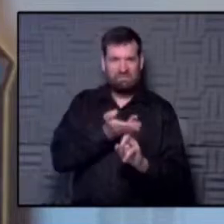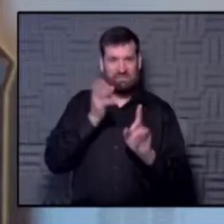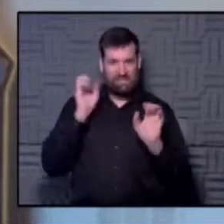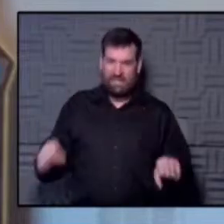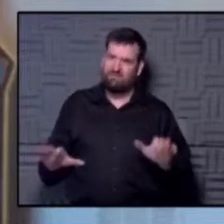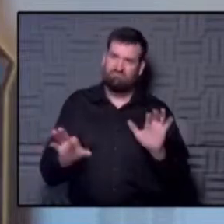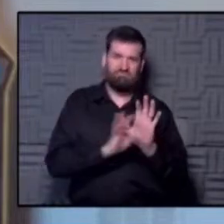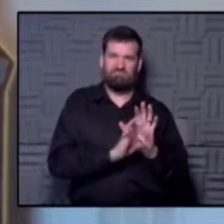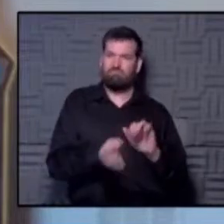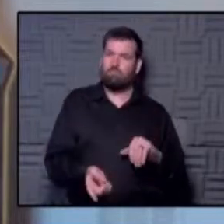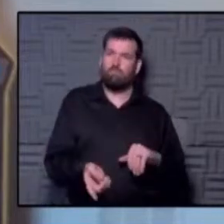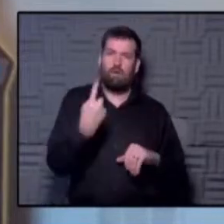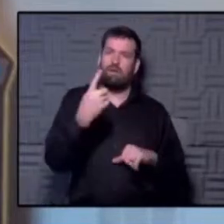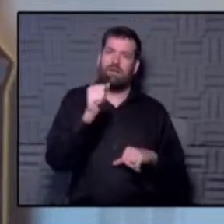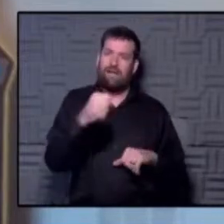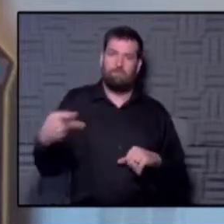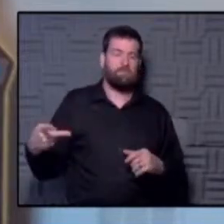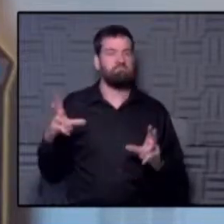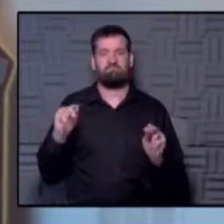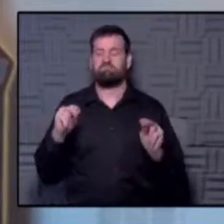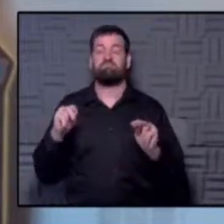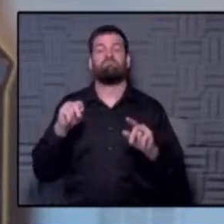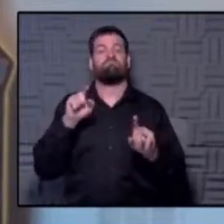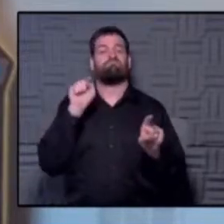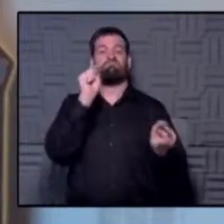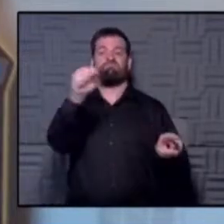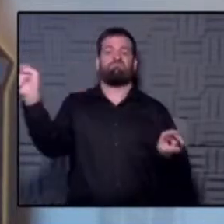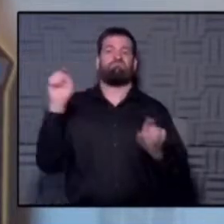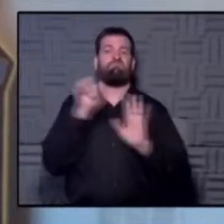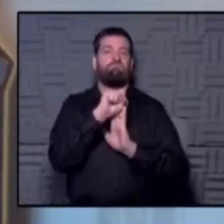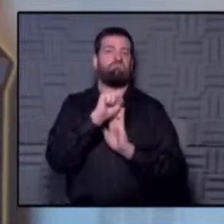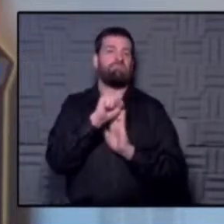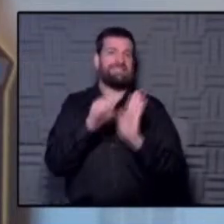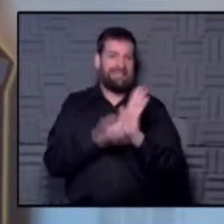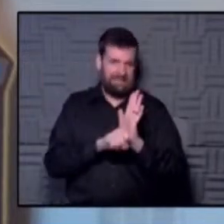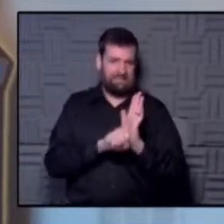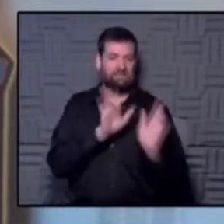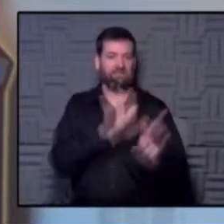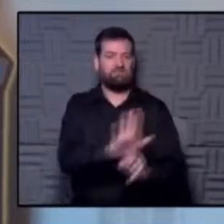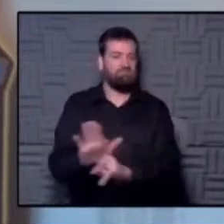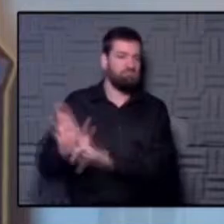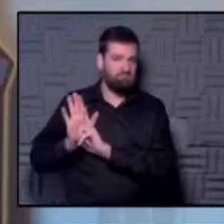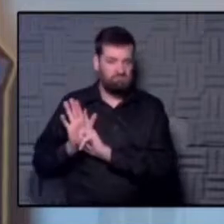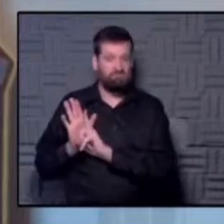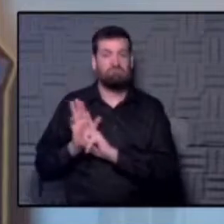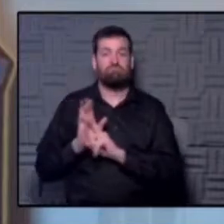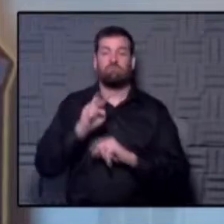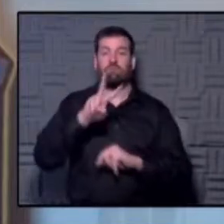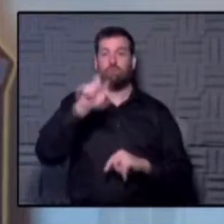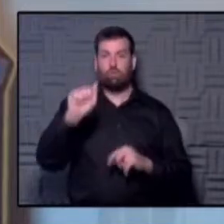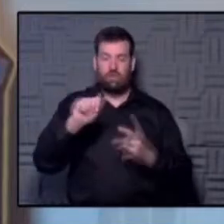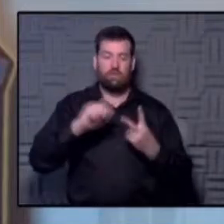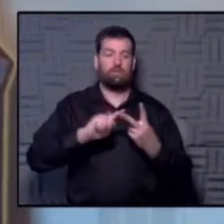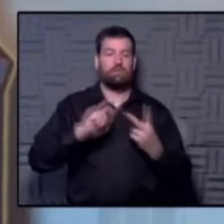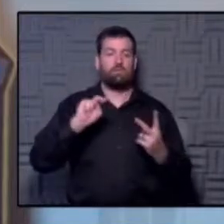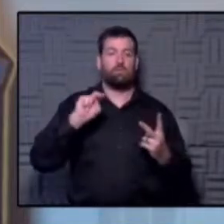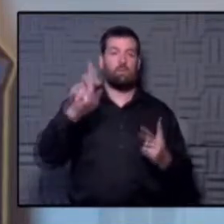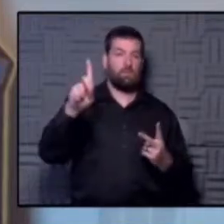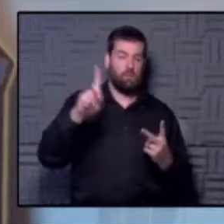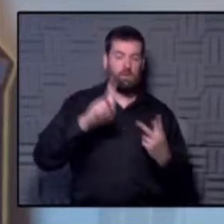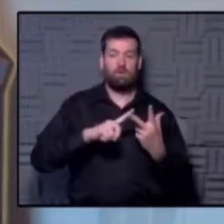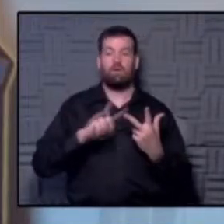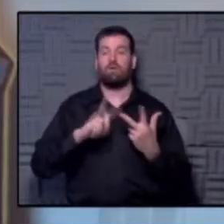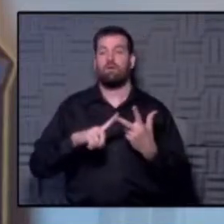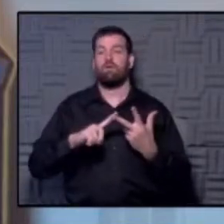single app. So they said, states, you choose the app. And we have seen Virginia, North Dakota,